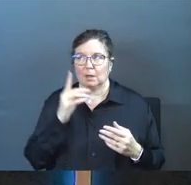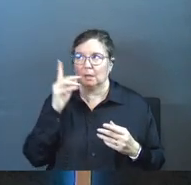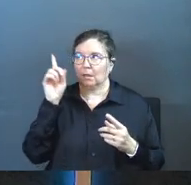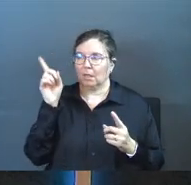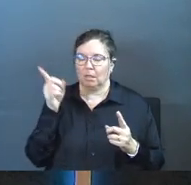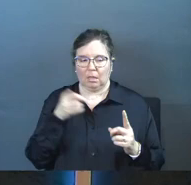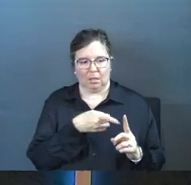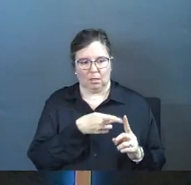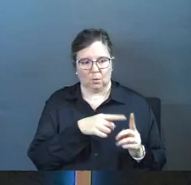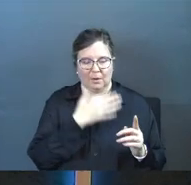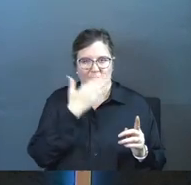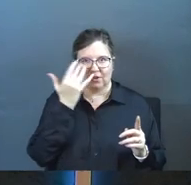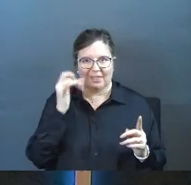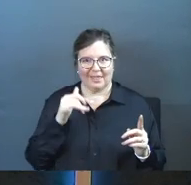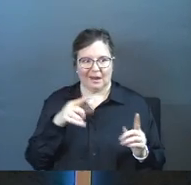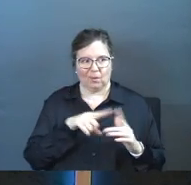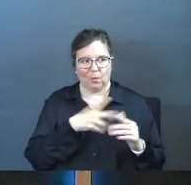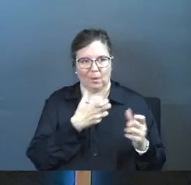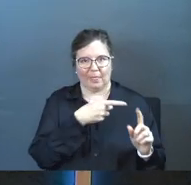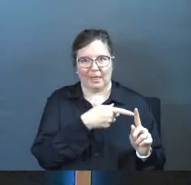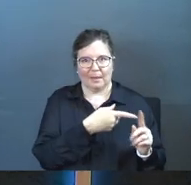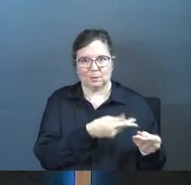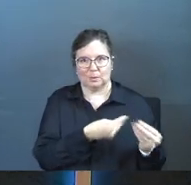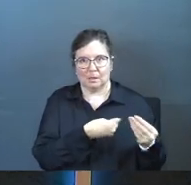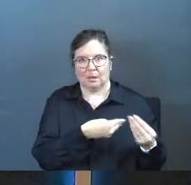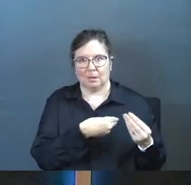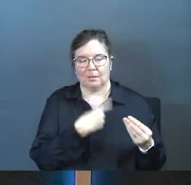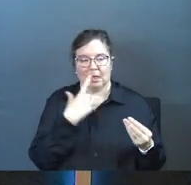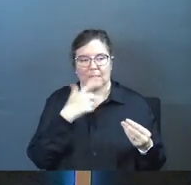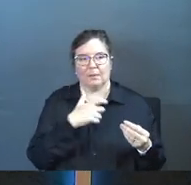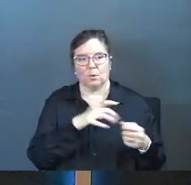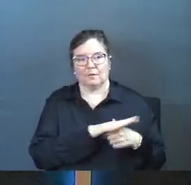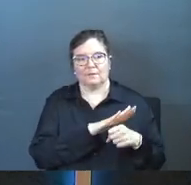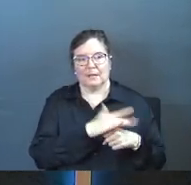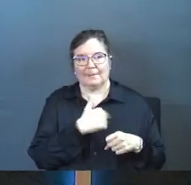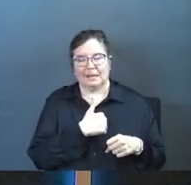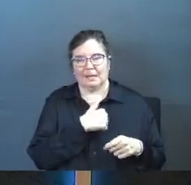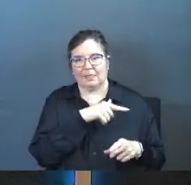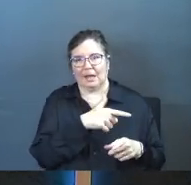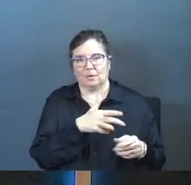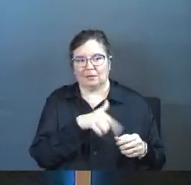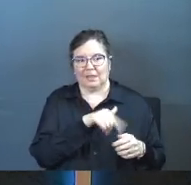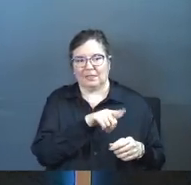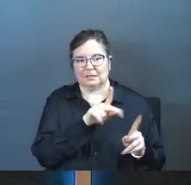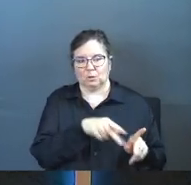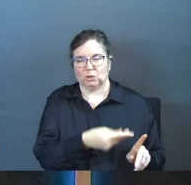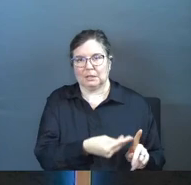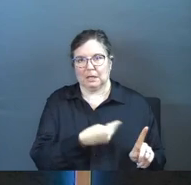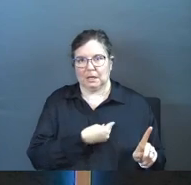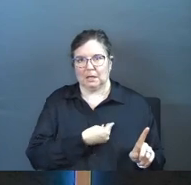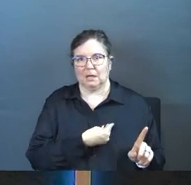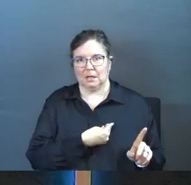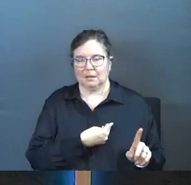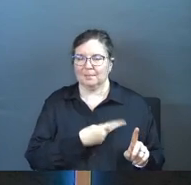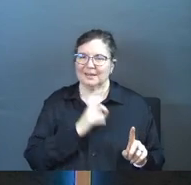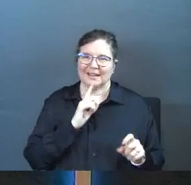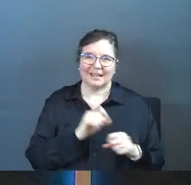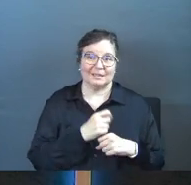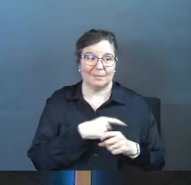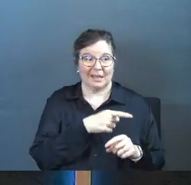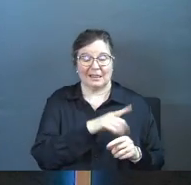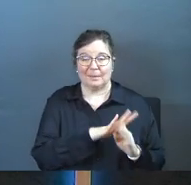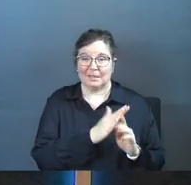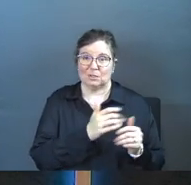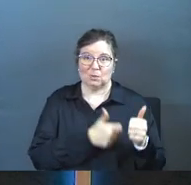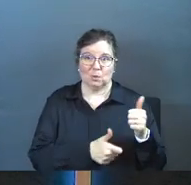lose our minds and we start to forget that. We start to think that I'm supposed to find the things that I want in this person. And you're actually making